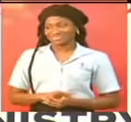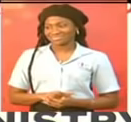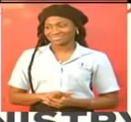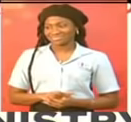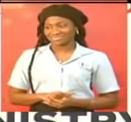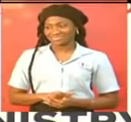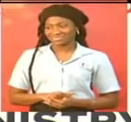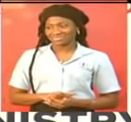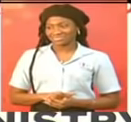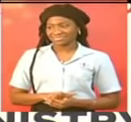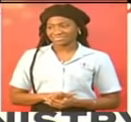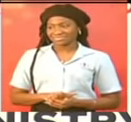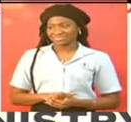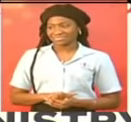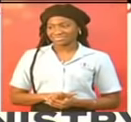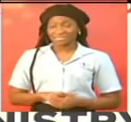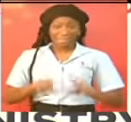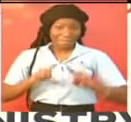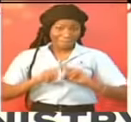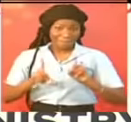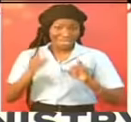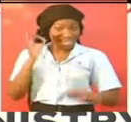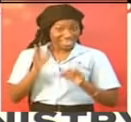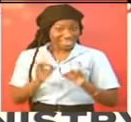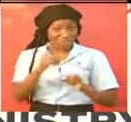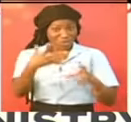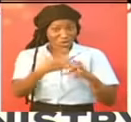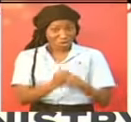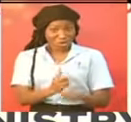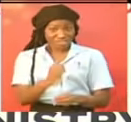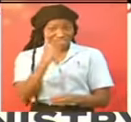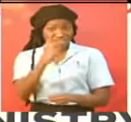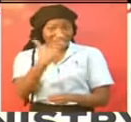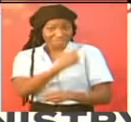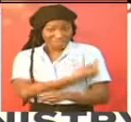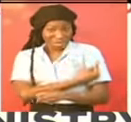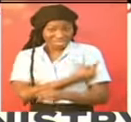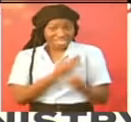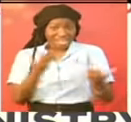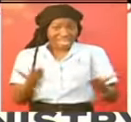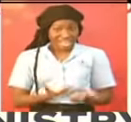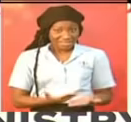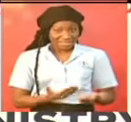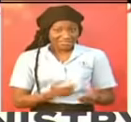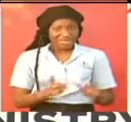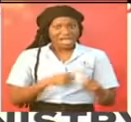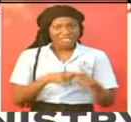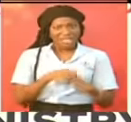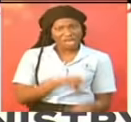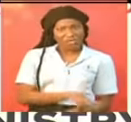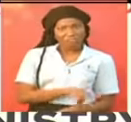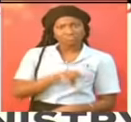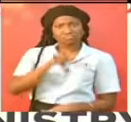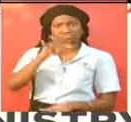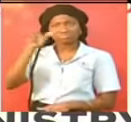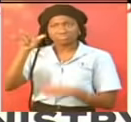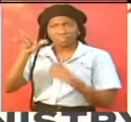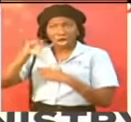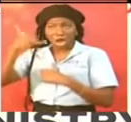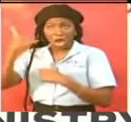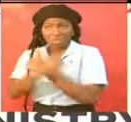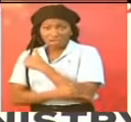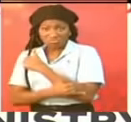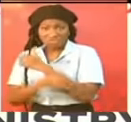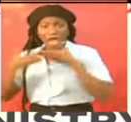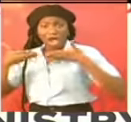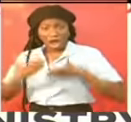the type that you have already been administered is available in the country to which you have gone, and you can access it, then you're